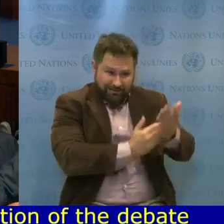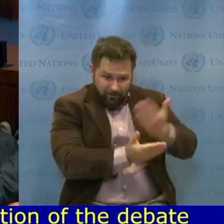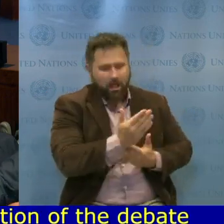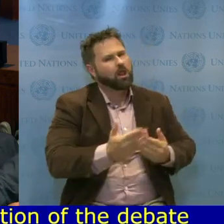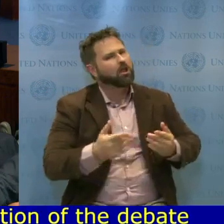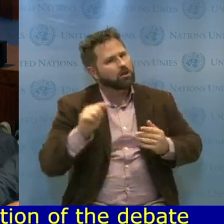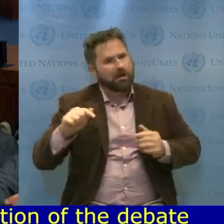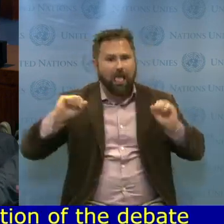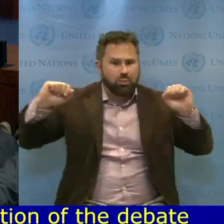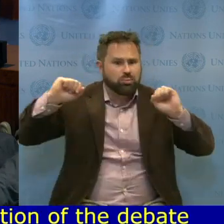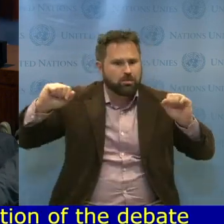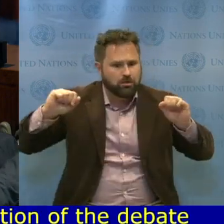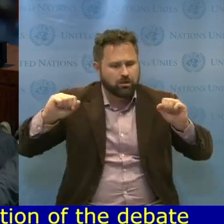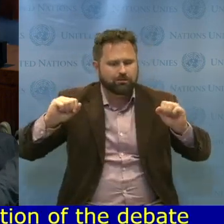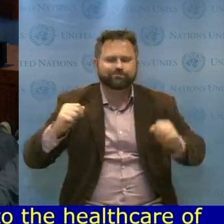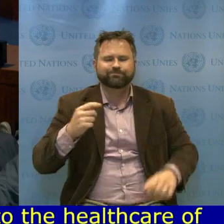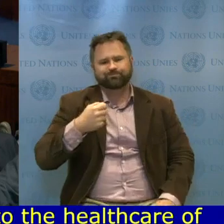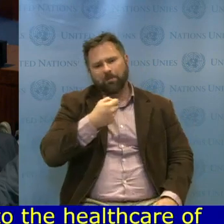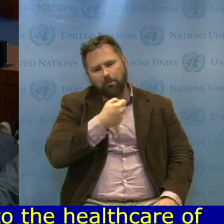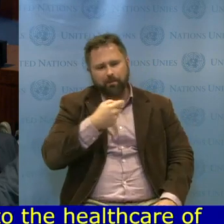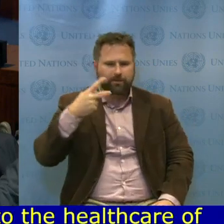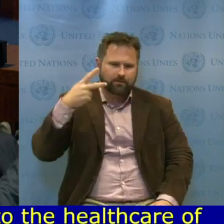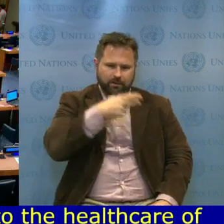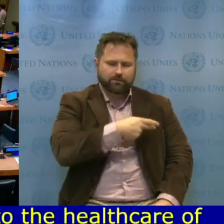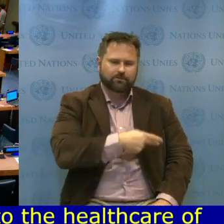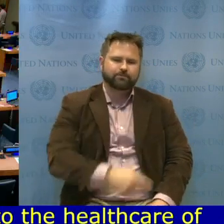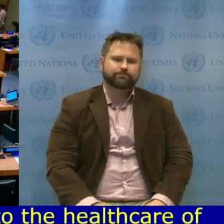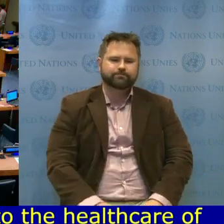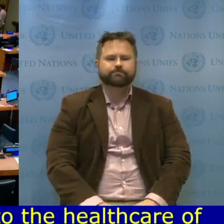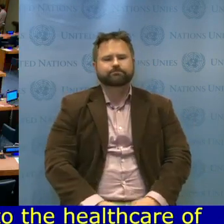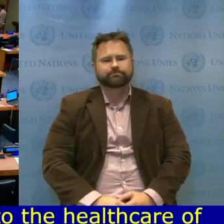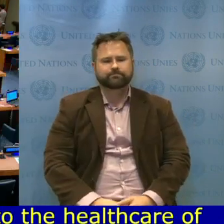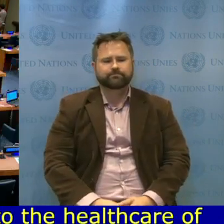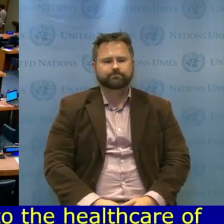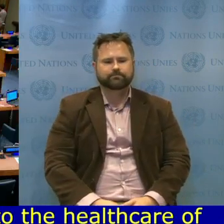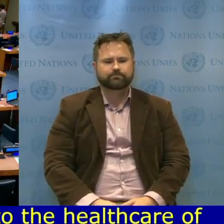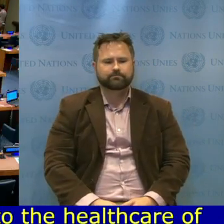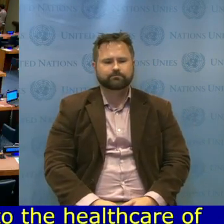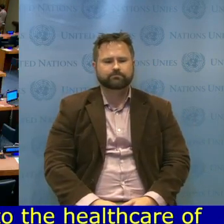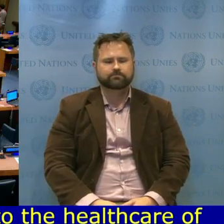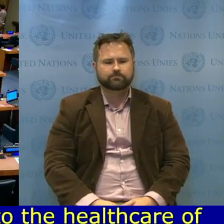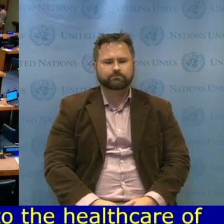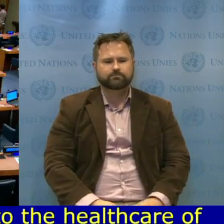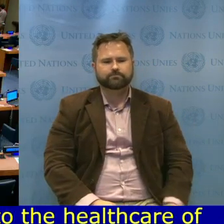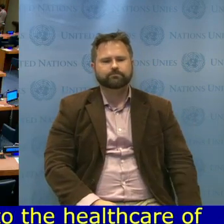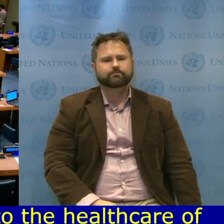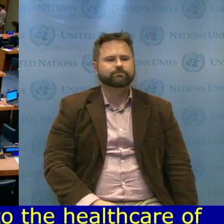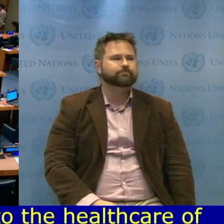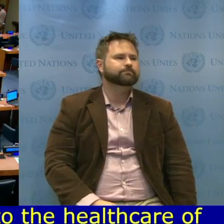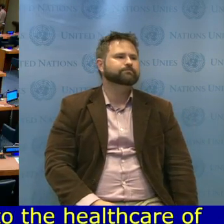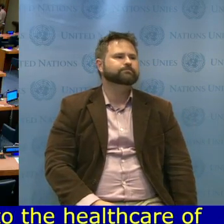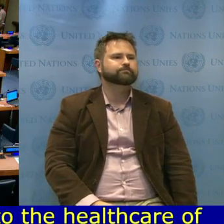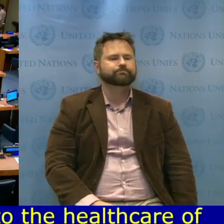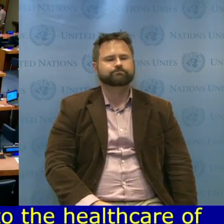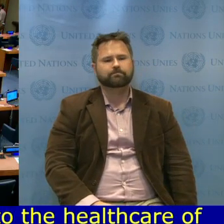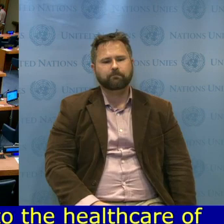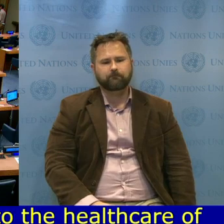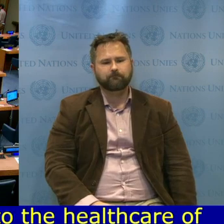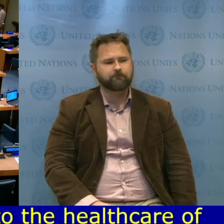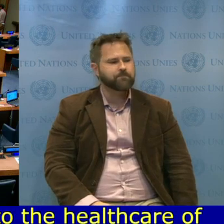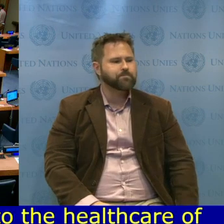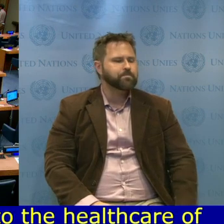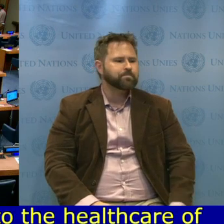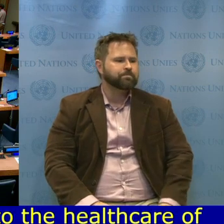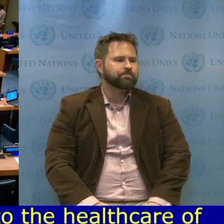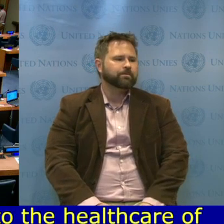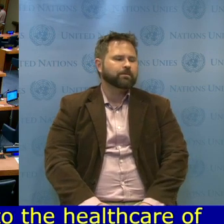country involved at a young age with disabilities in all sorts of sports and physical education, that is good for their personal